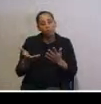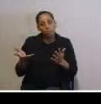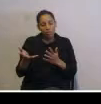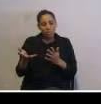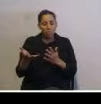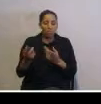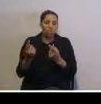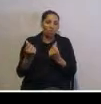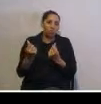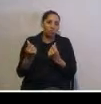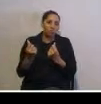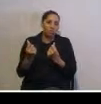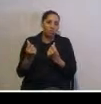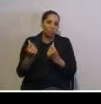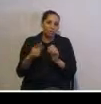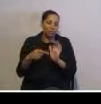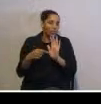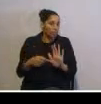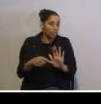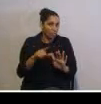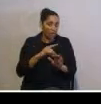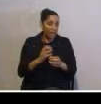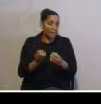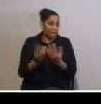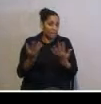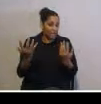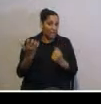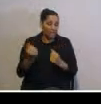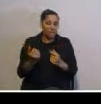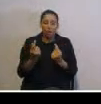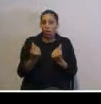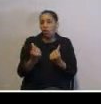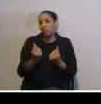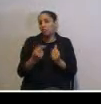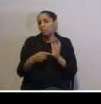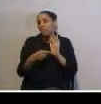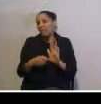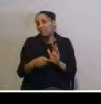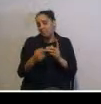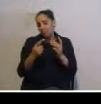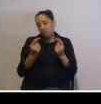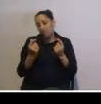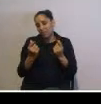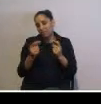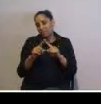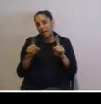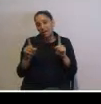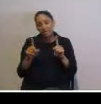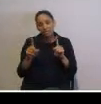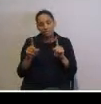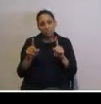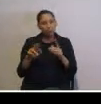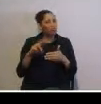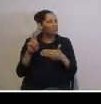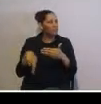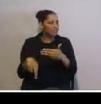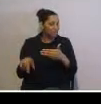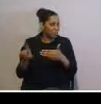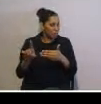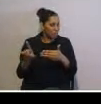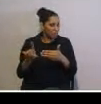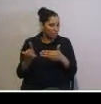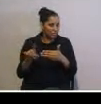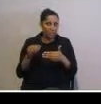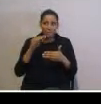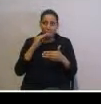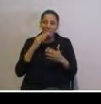cost reflective. Most of them has cost reflective prices. But what does that result to? It drops the